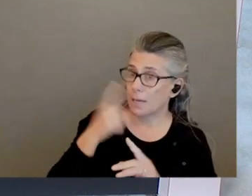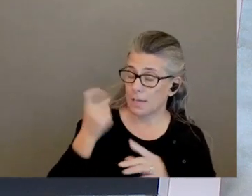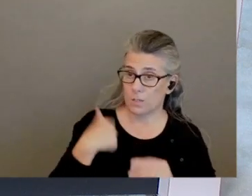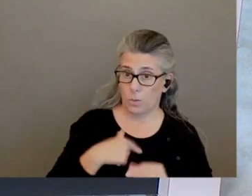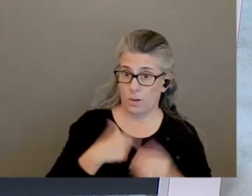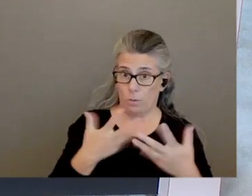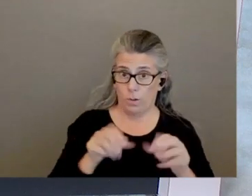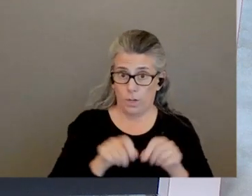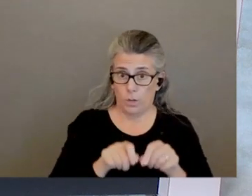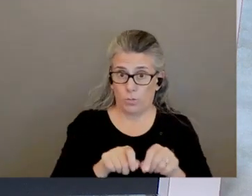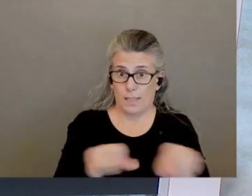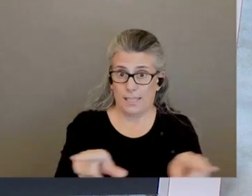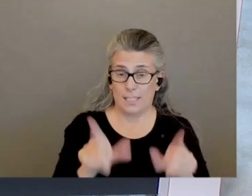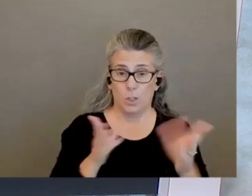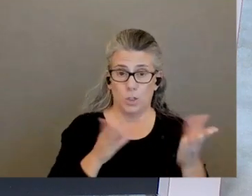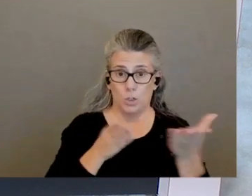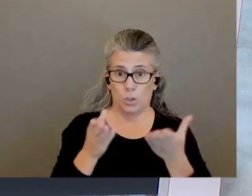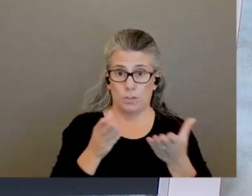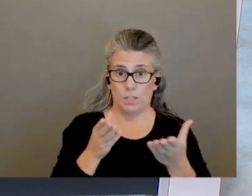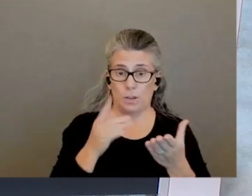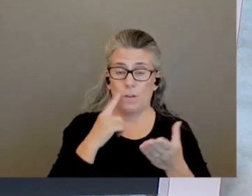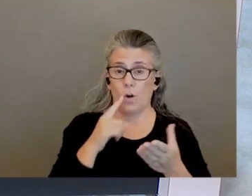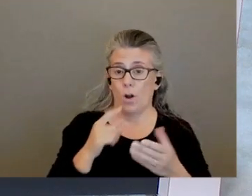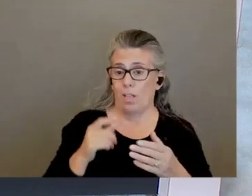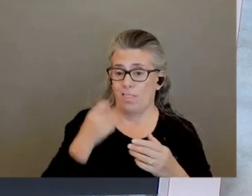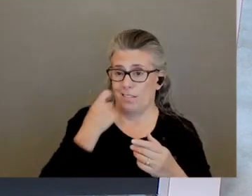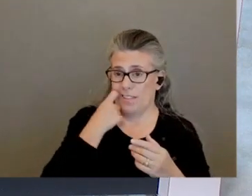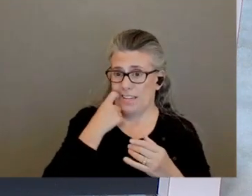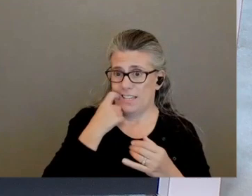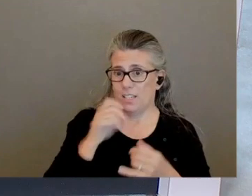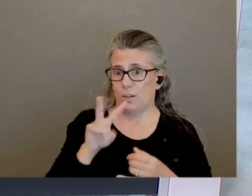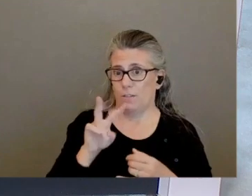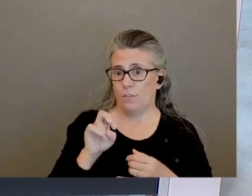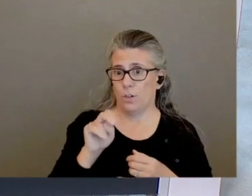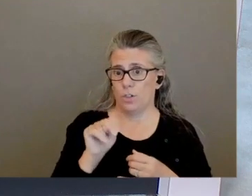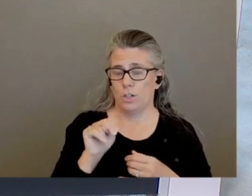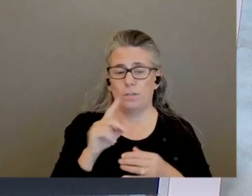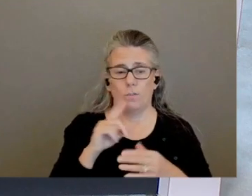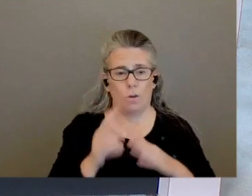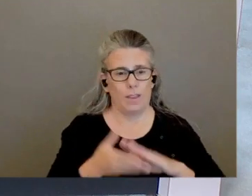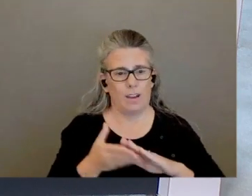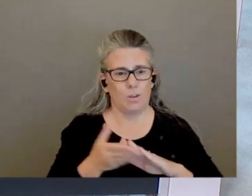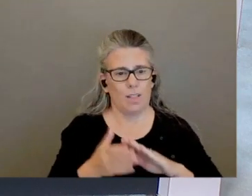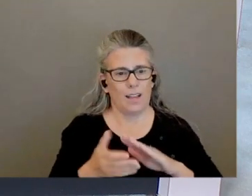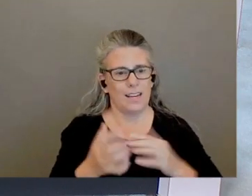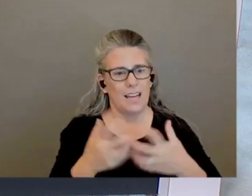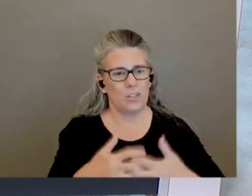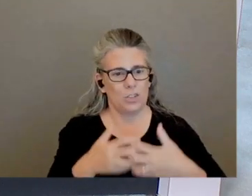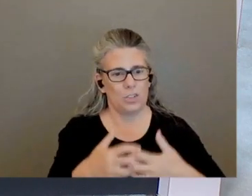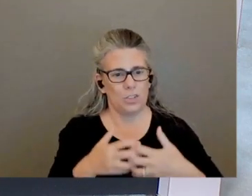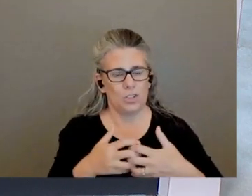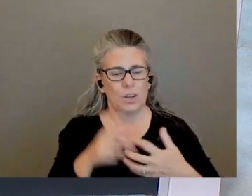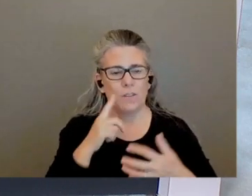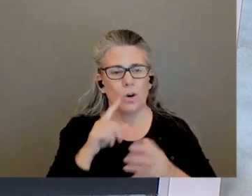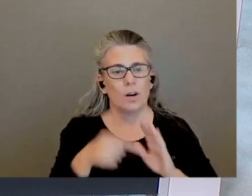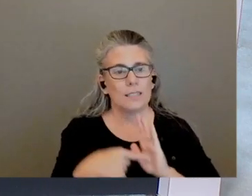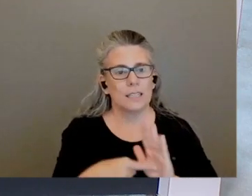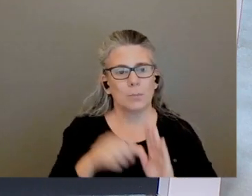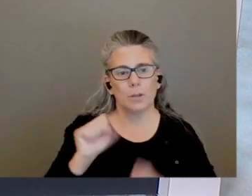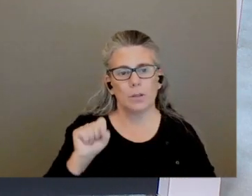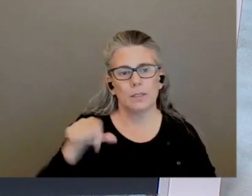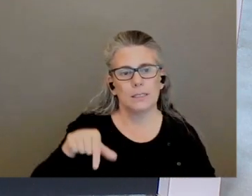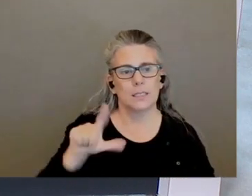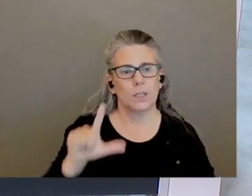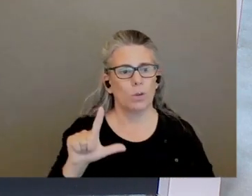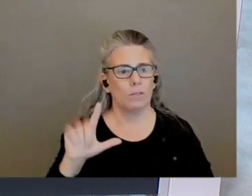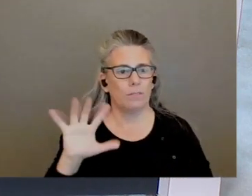latest versions of the underlying engines. So for example, if you're using MySQL 5, well, sorry, we've